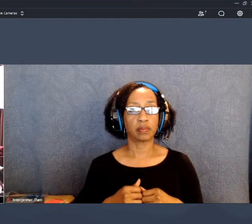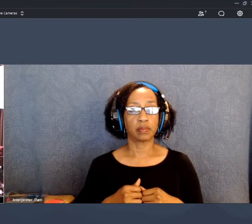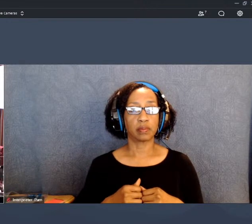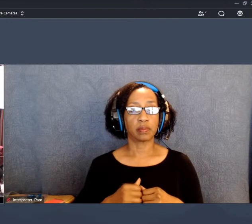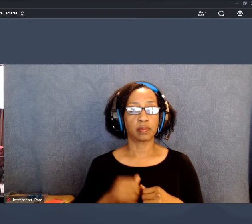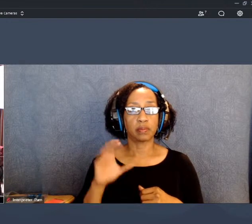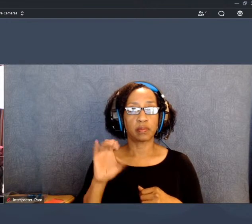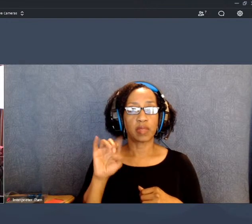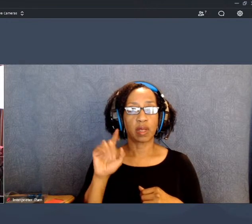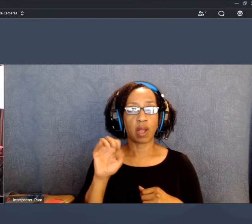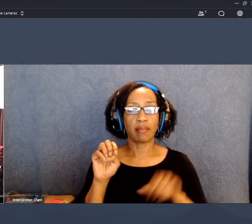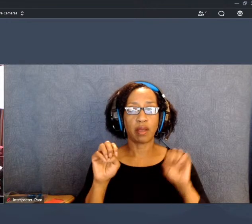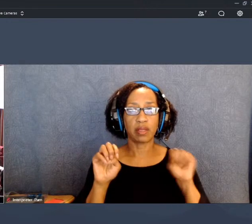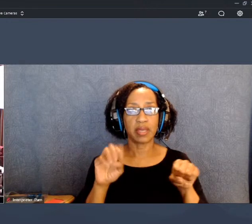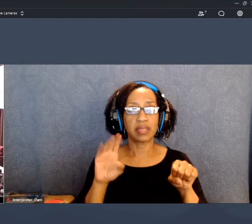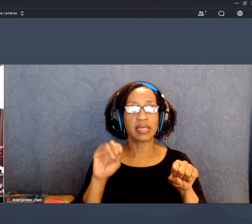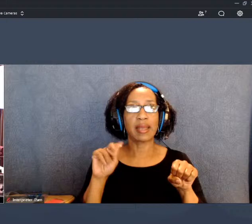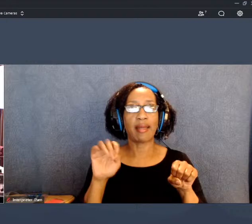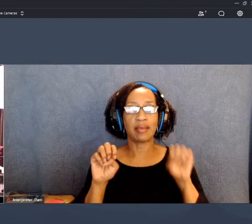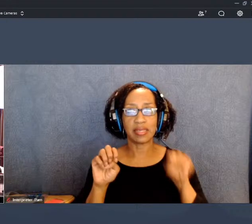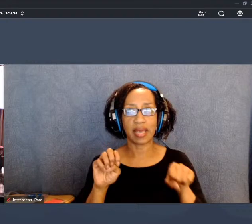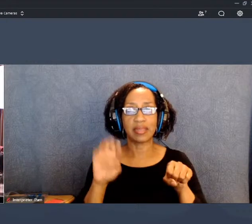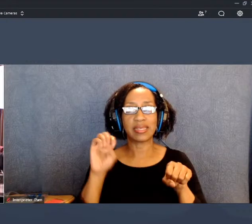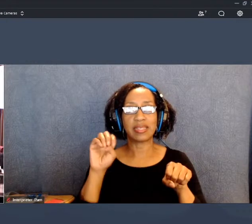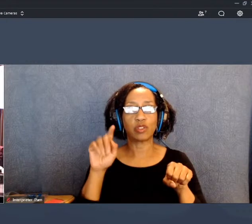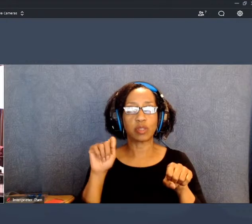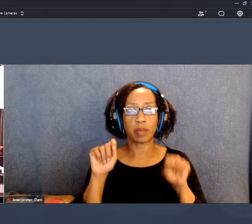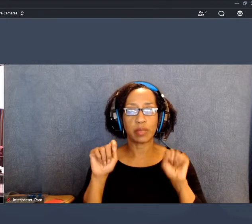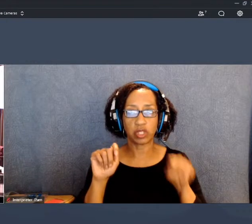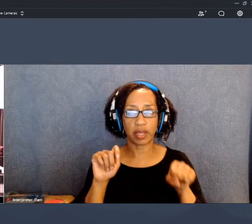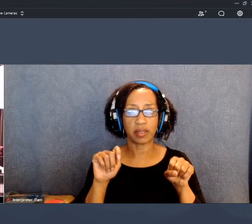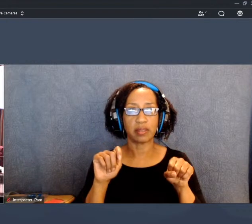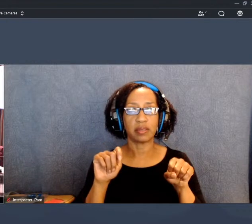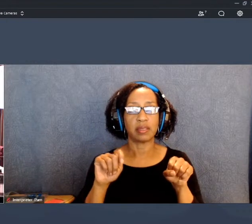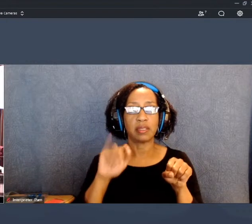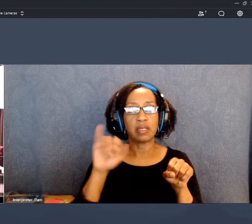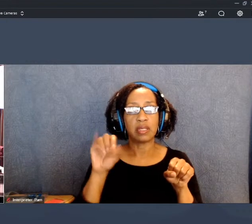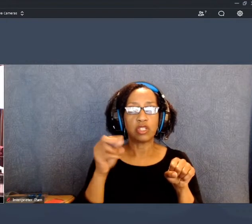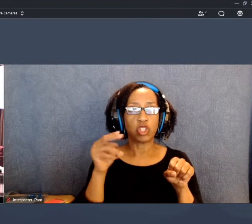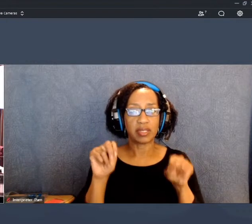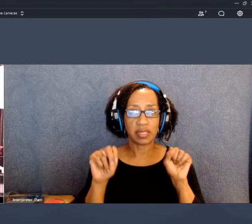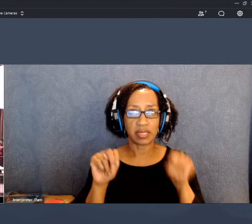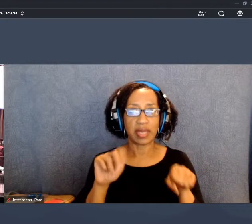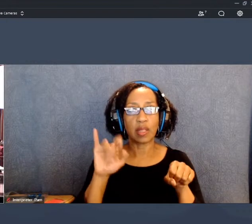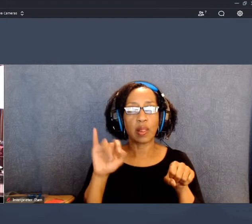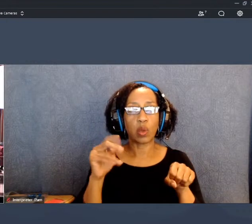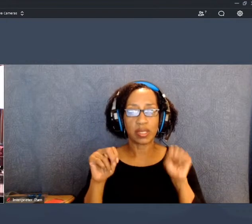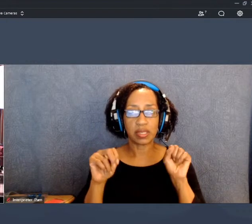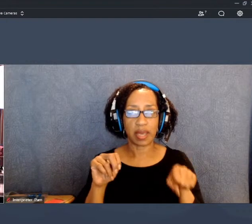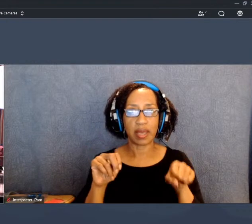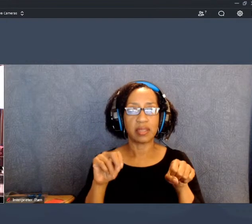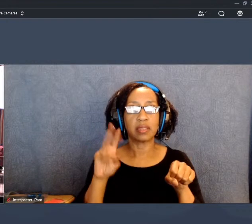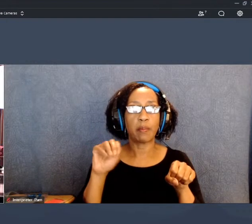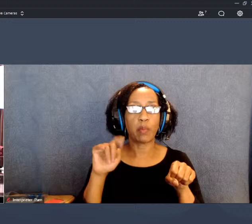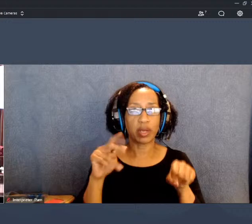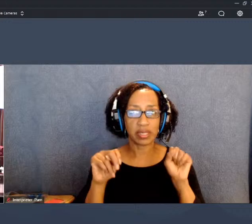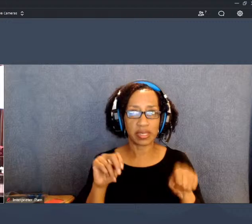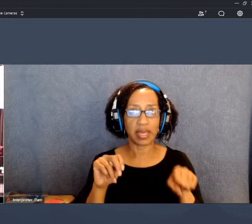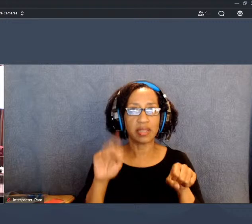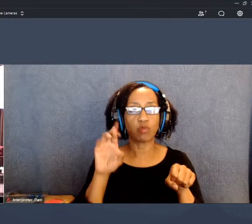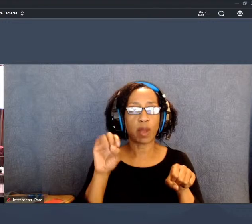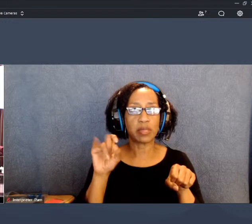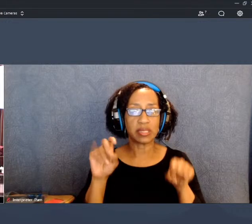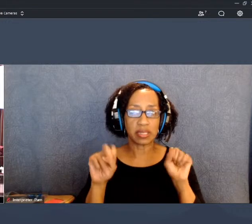Carlisle, yes. Connelly, yes. Easter Thomas, yes. Johnson, yes. Logan, yes. Morgan, yes. Robinson,